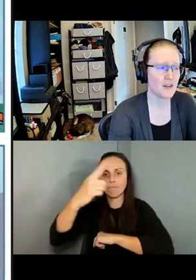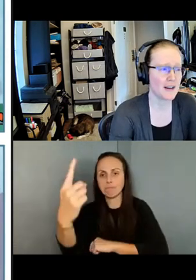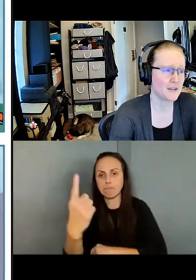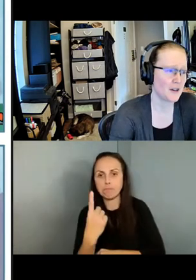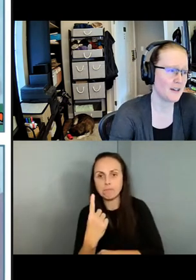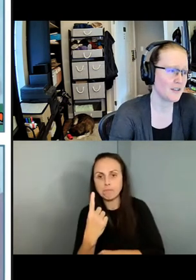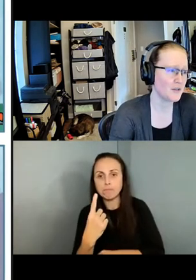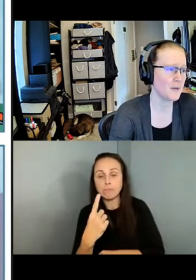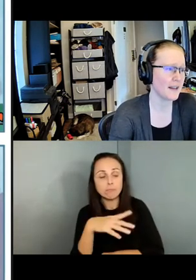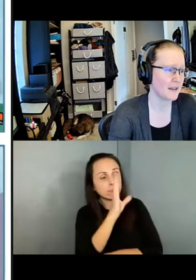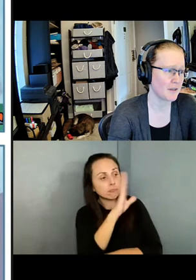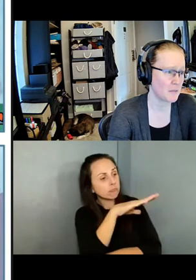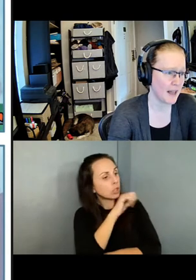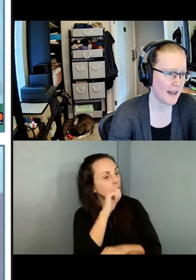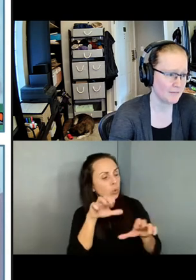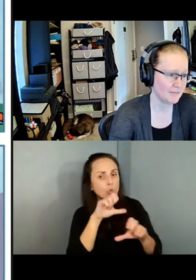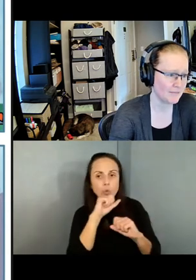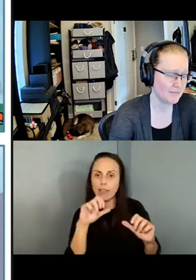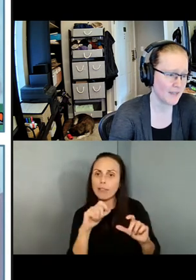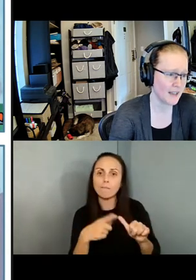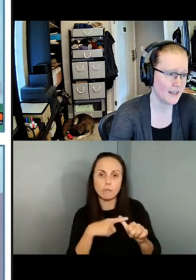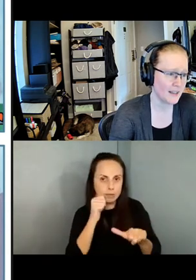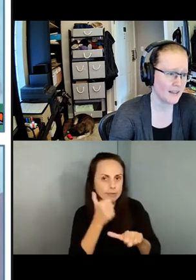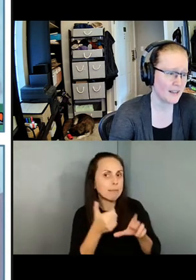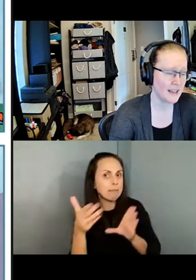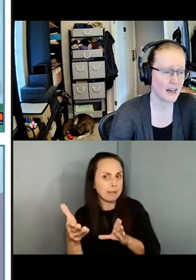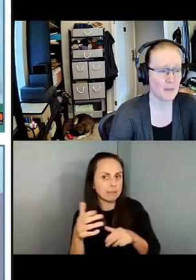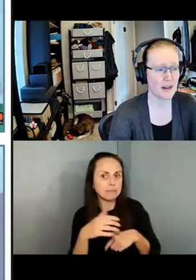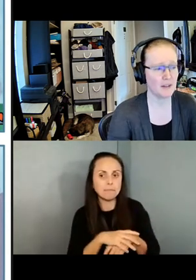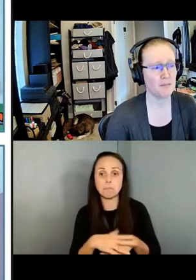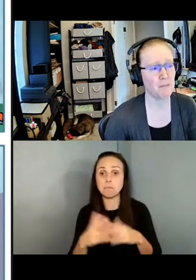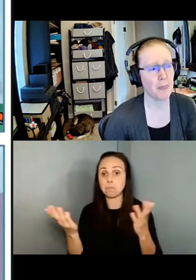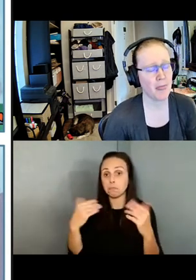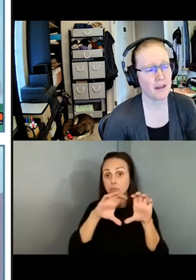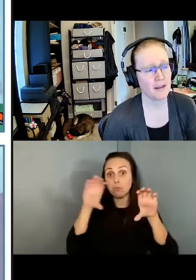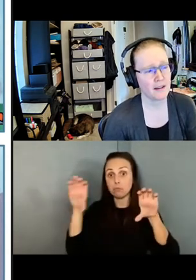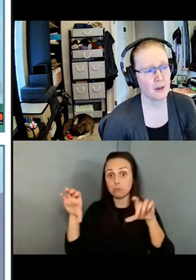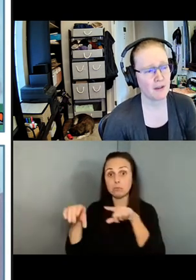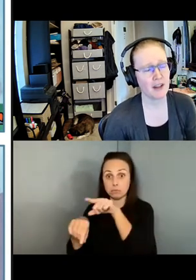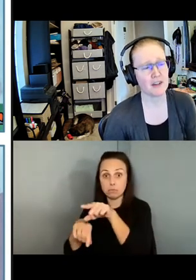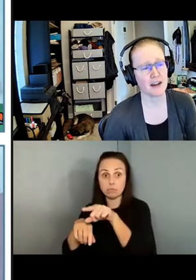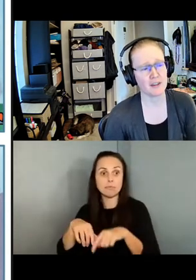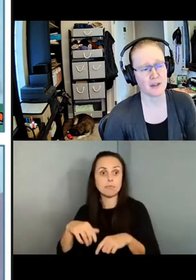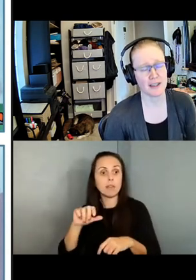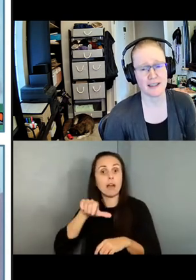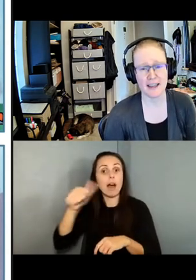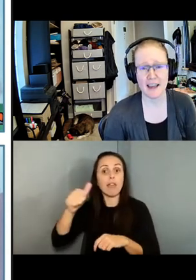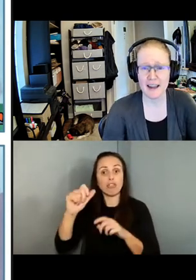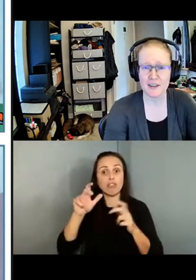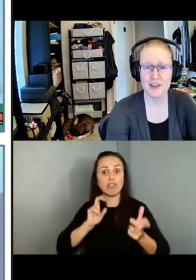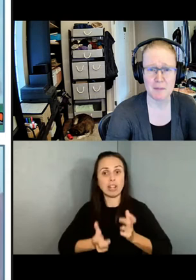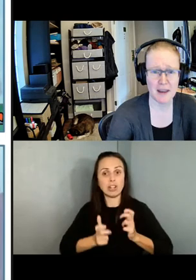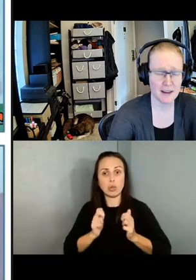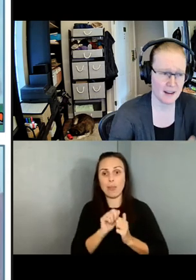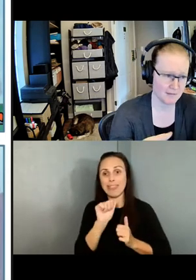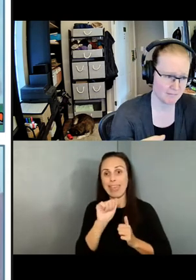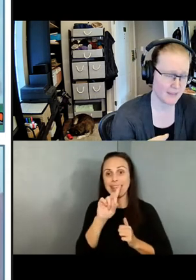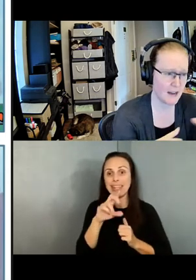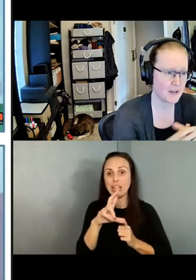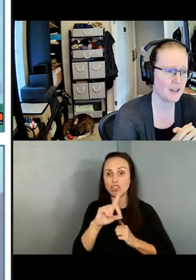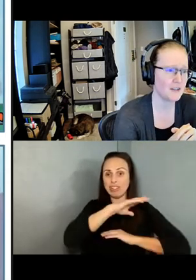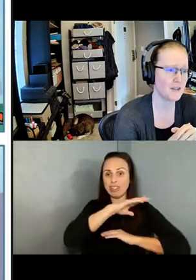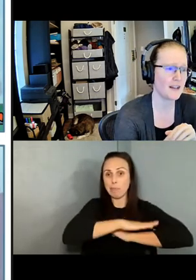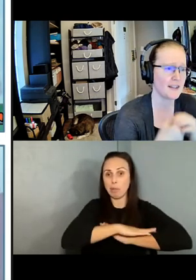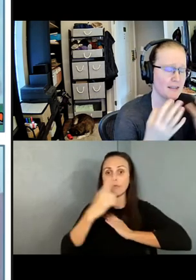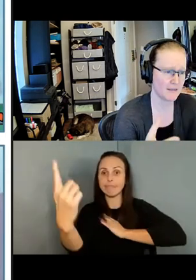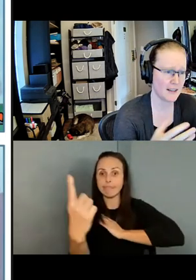the other dinosaur, don't do anything without a plan. In the next panel, you have another dinosaur sitting at the ADHD